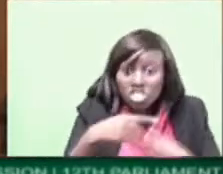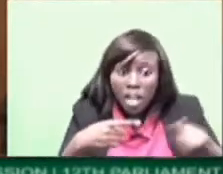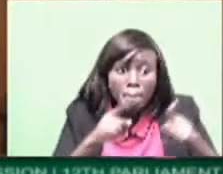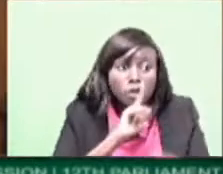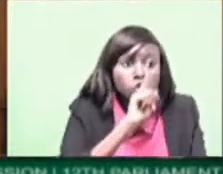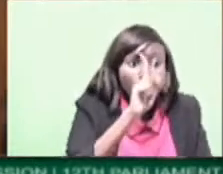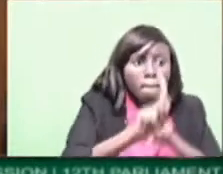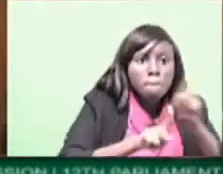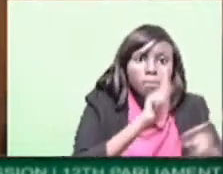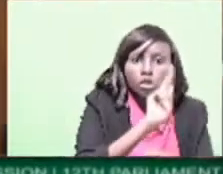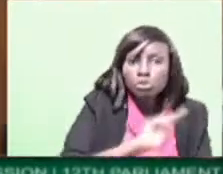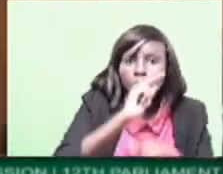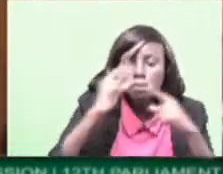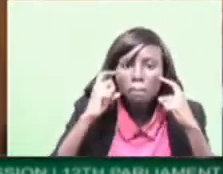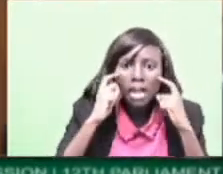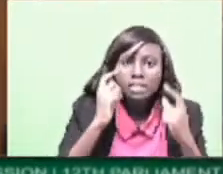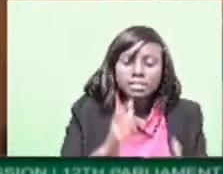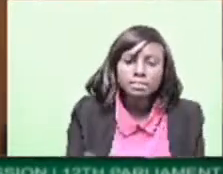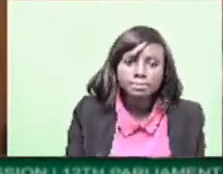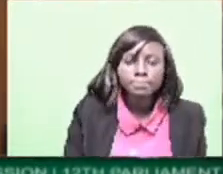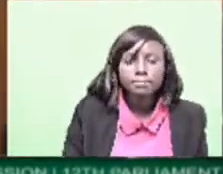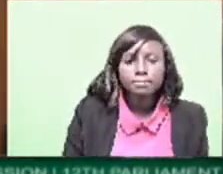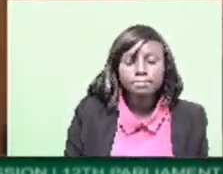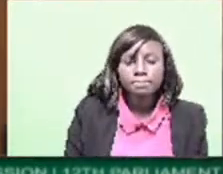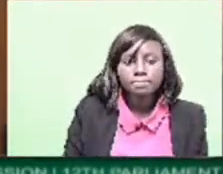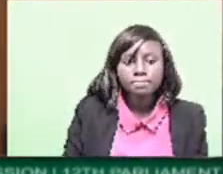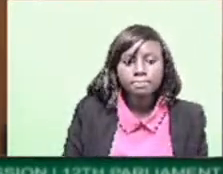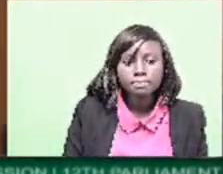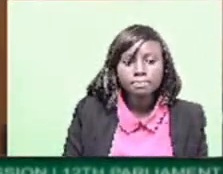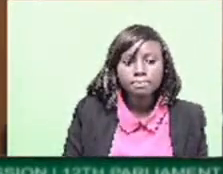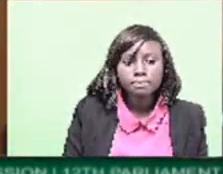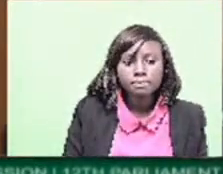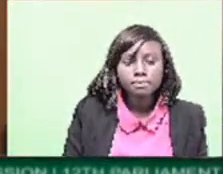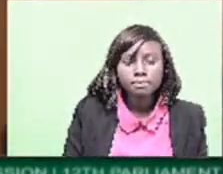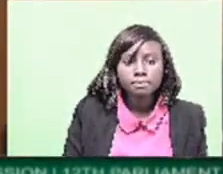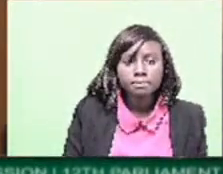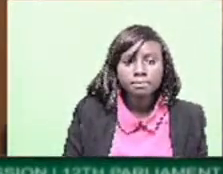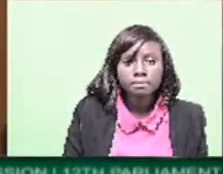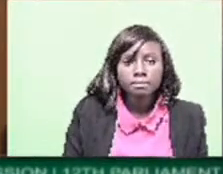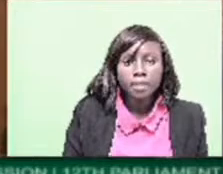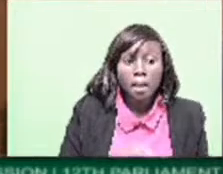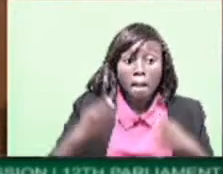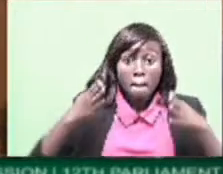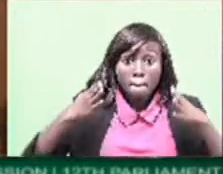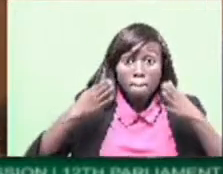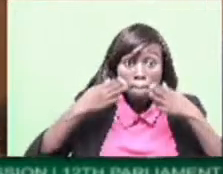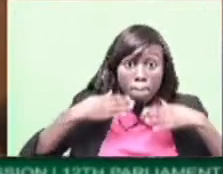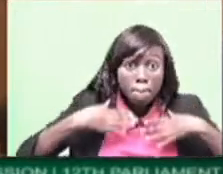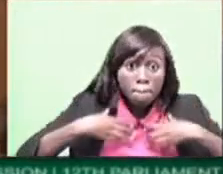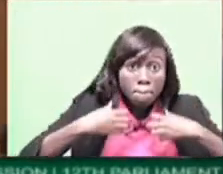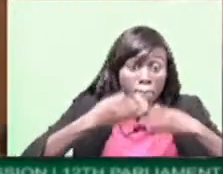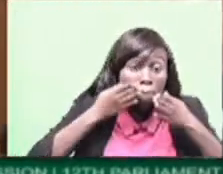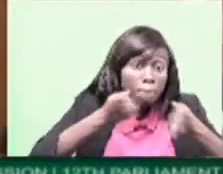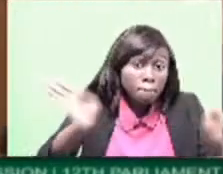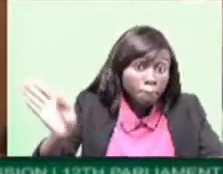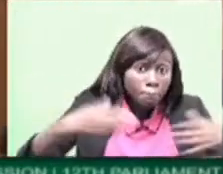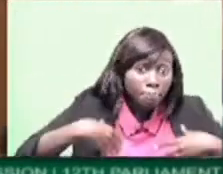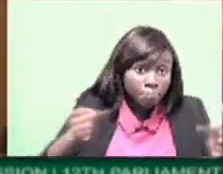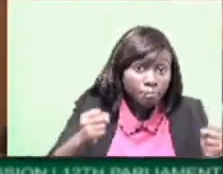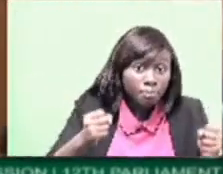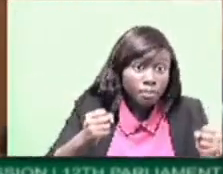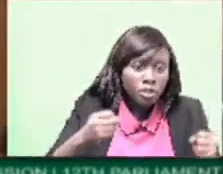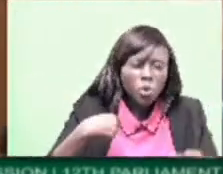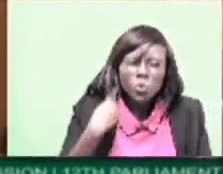Madam Speaker, when he said, and if I can quote him, "In public health, we don't like much the mandatory stuff. We want